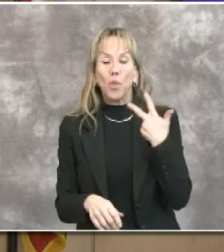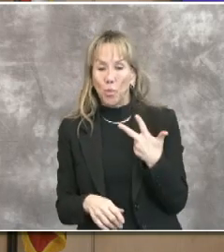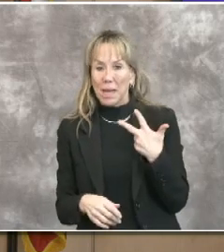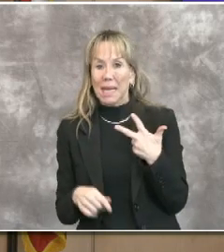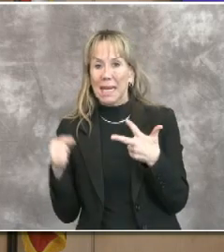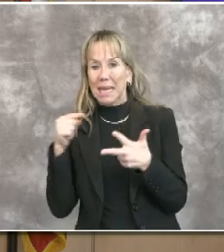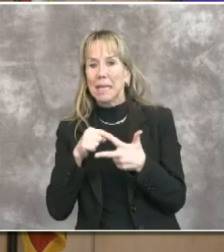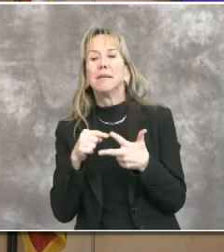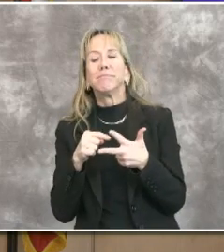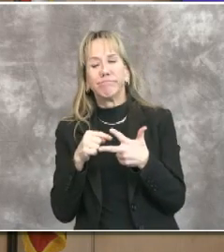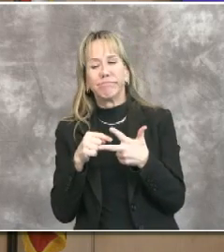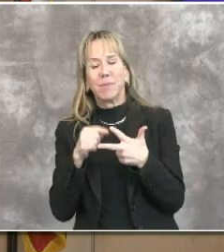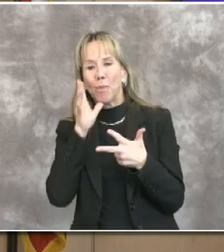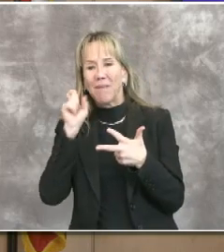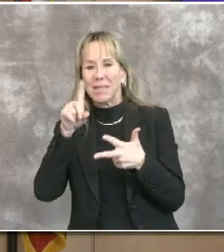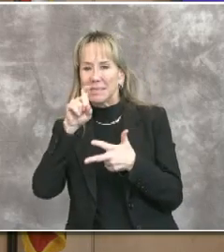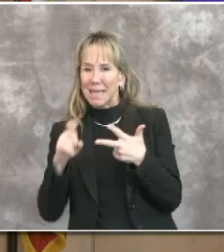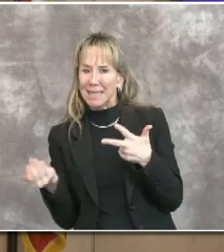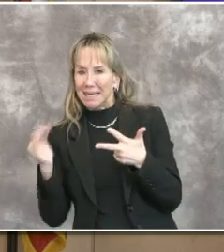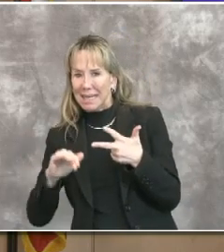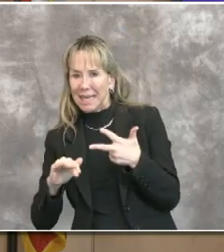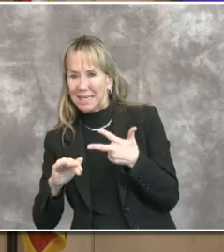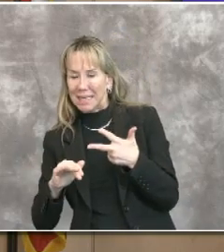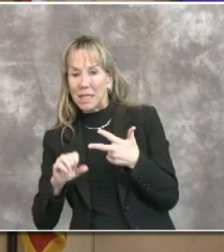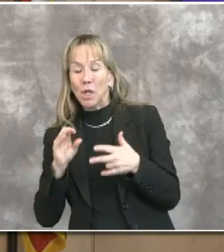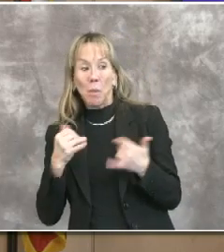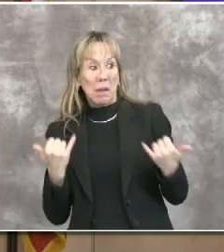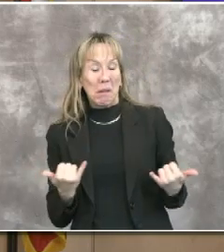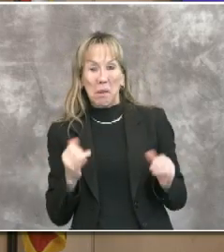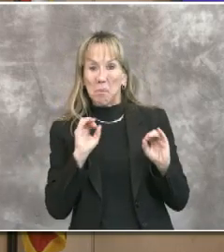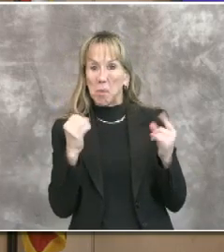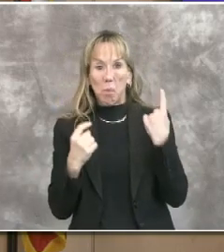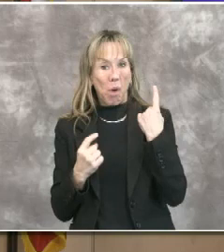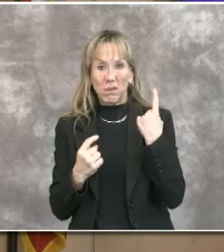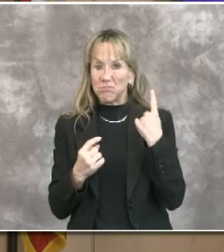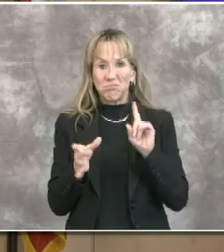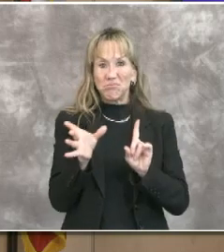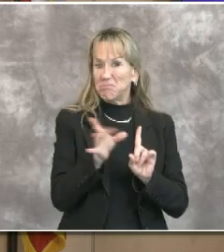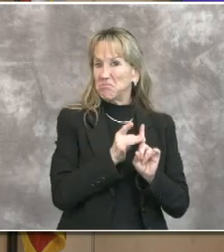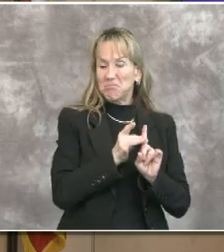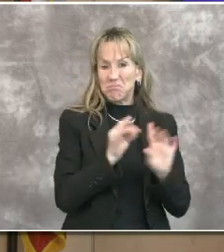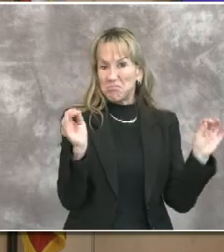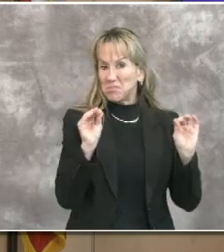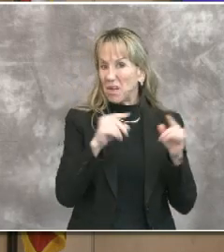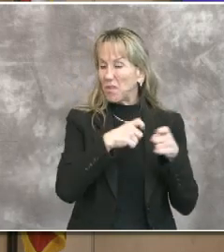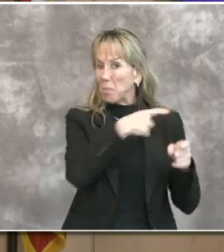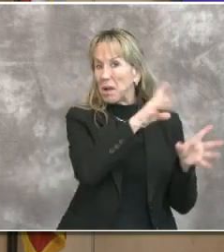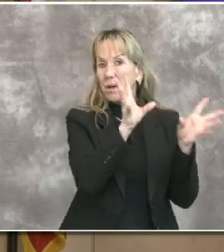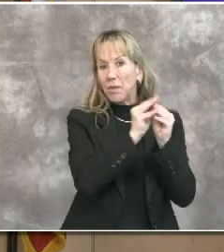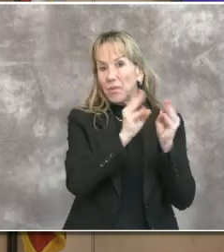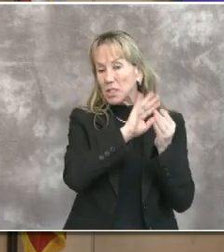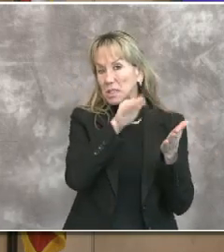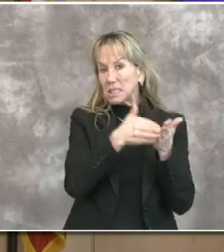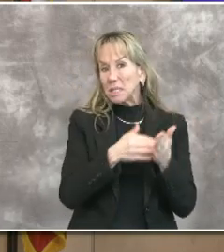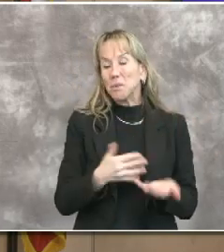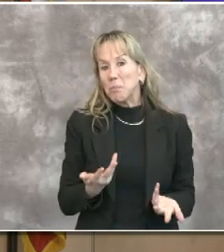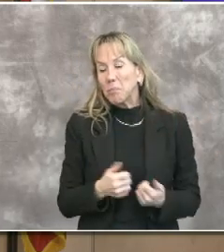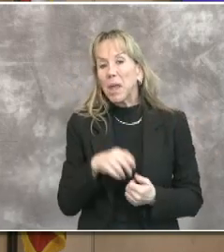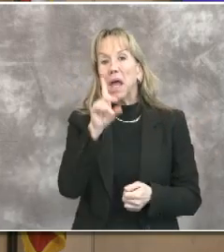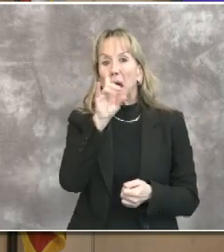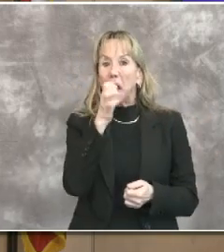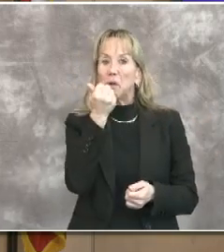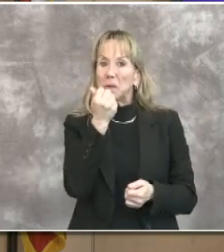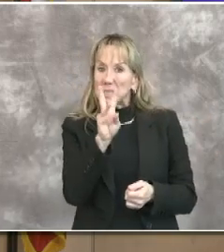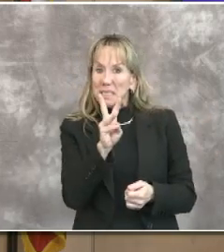be retested. So to date, we have not had a single positive case out of the convention center. So 116 total, 113